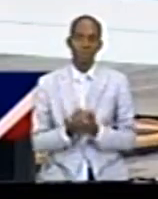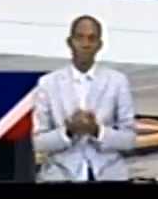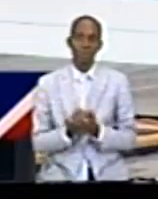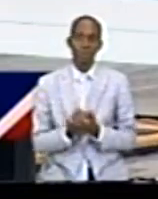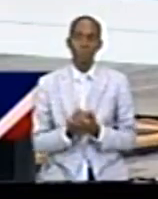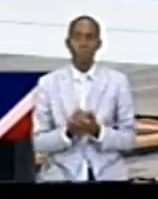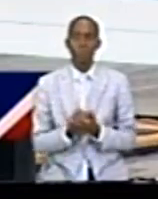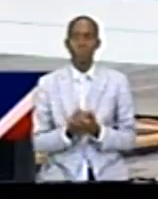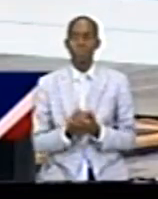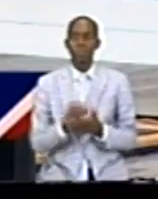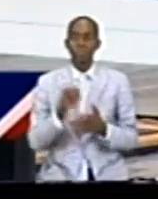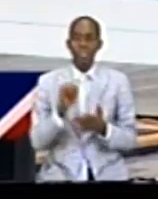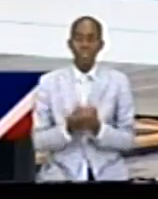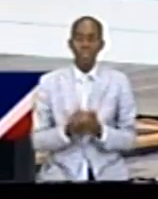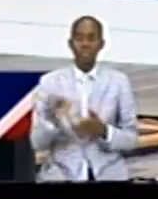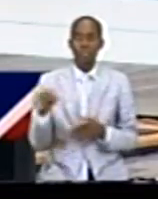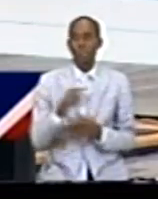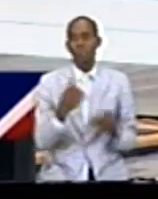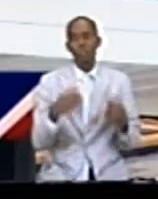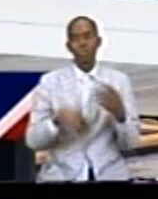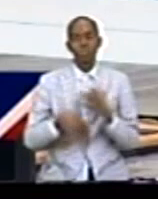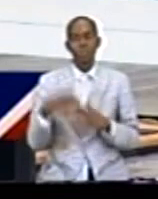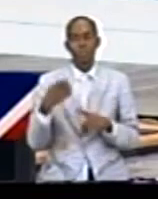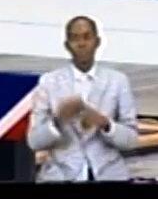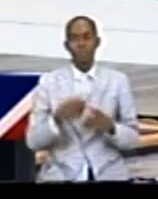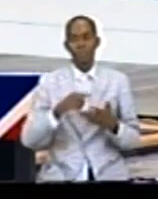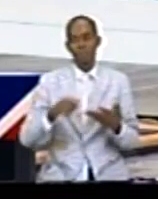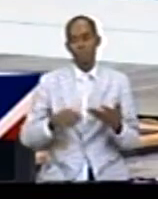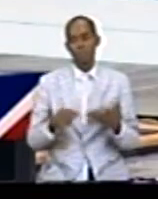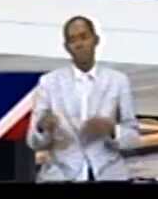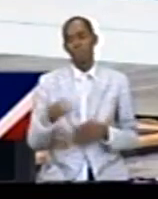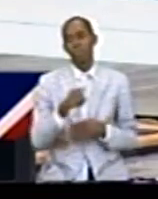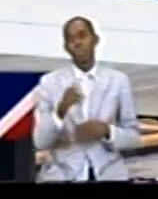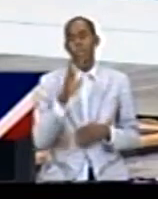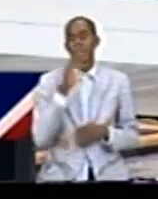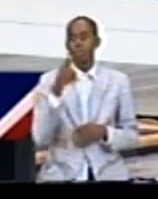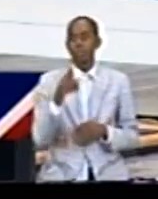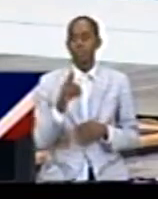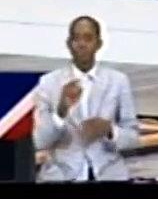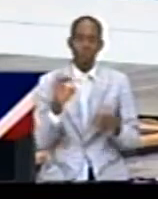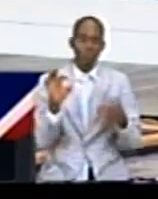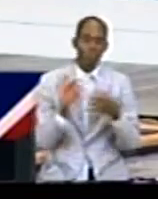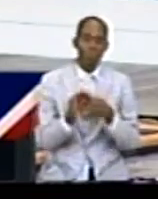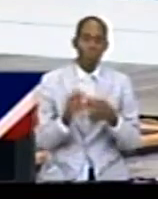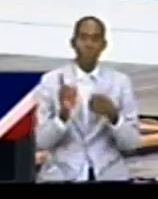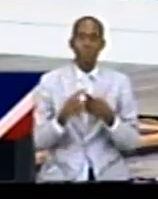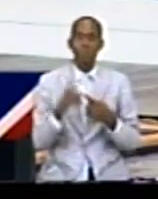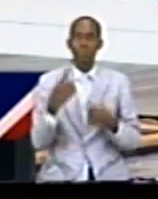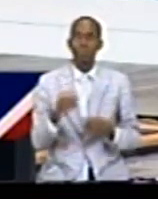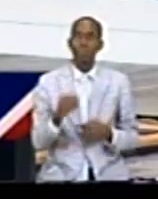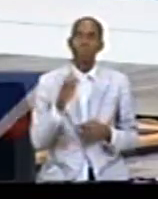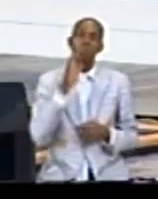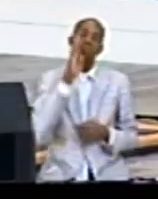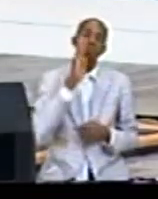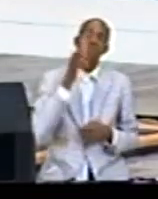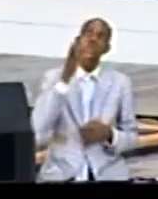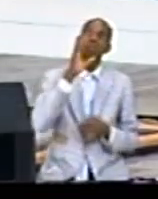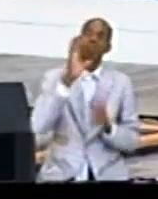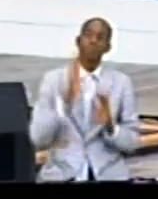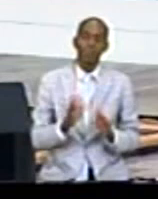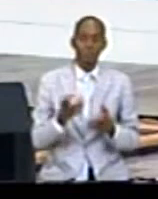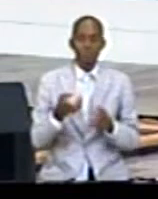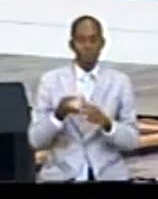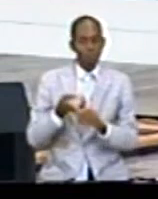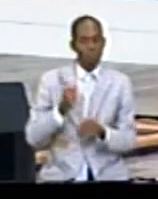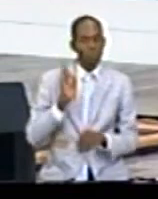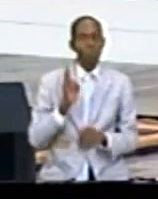been a drunkard, come out from among the drunkards. You've been a worldly man, a worldly woman, come